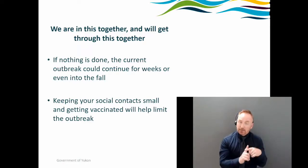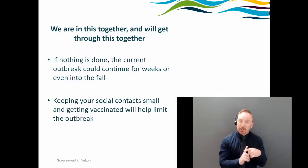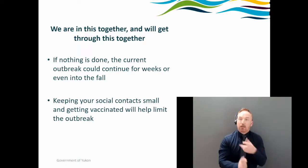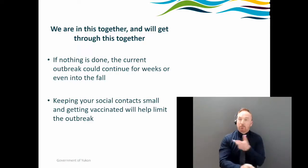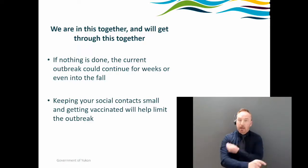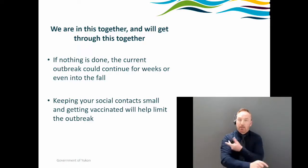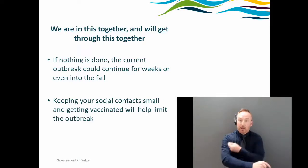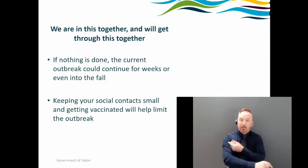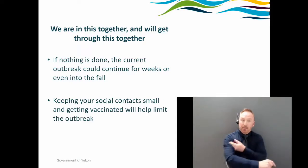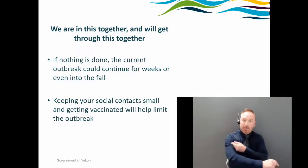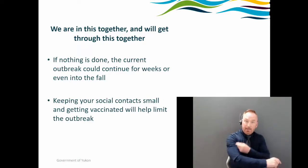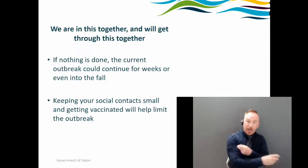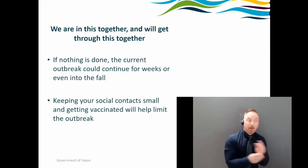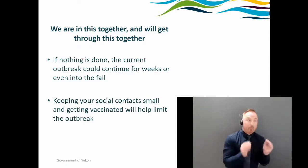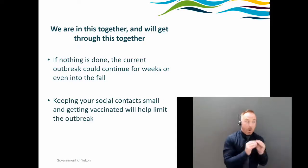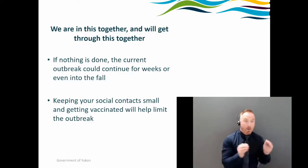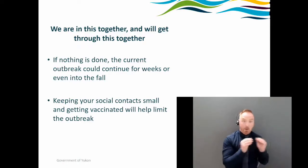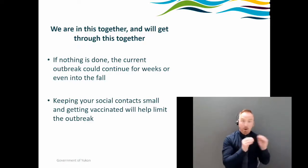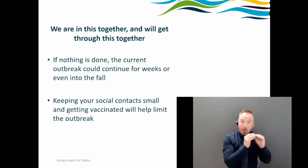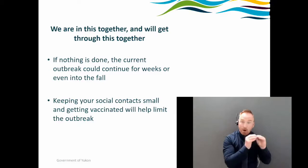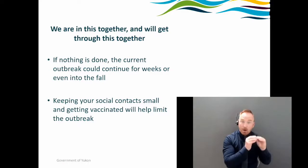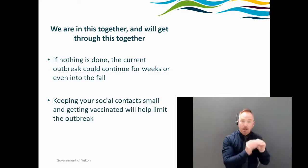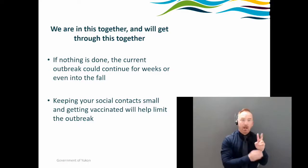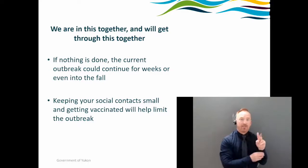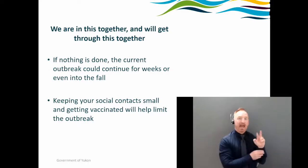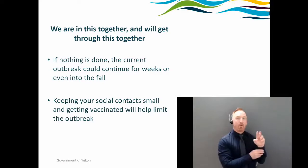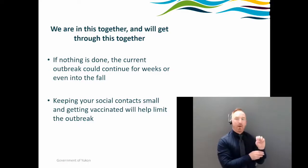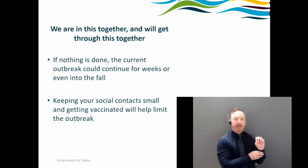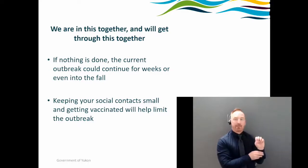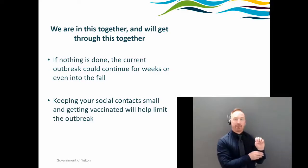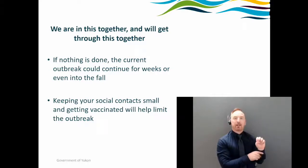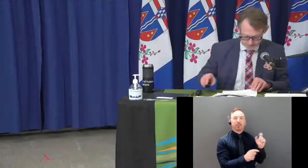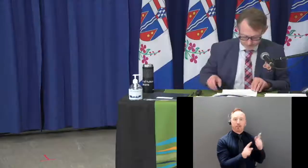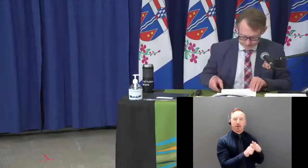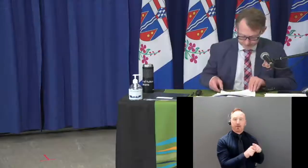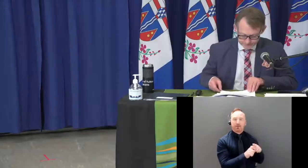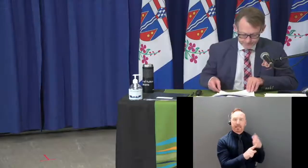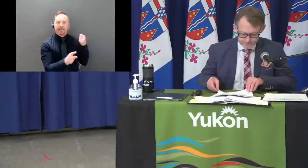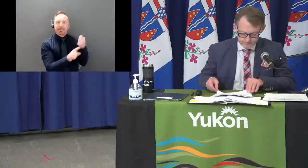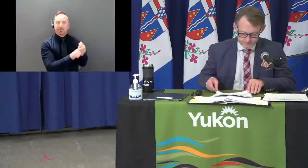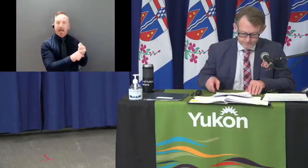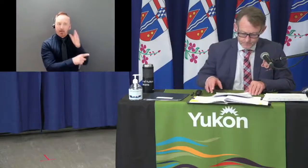on this wave so those are the pictures